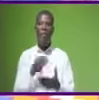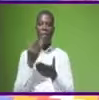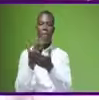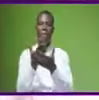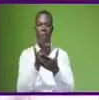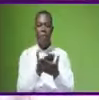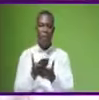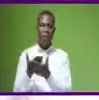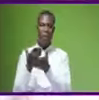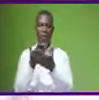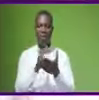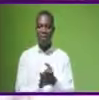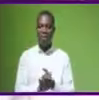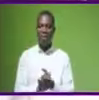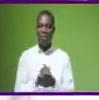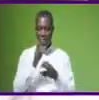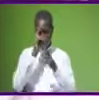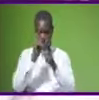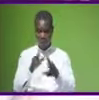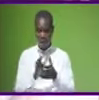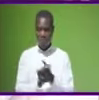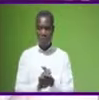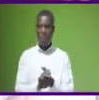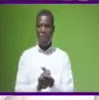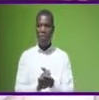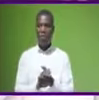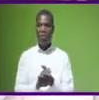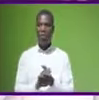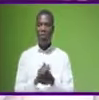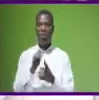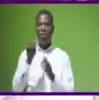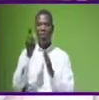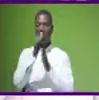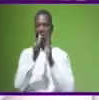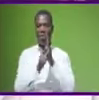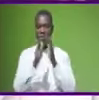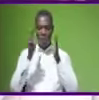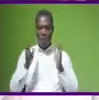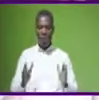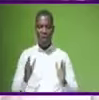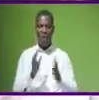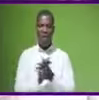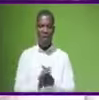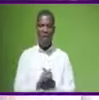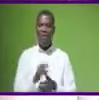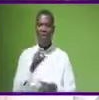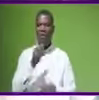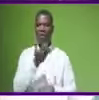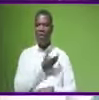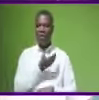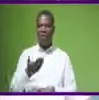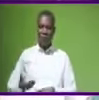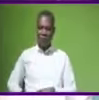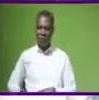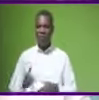mesre honorable papa lawyer nana